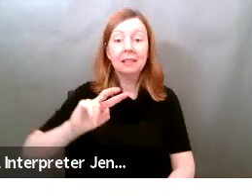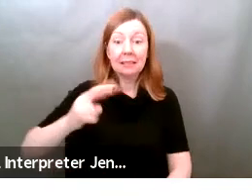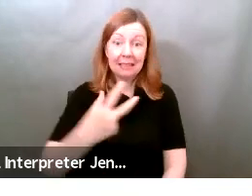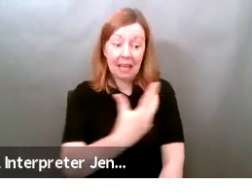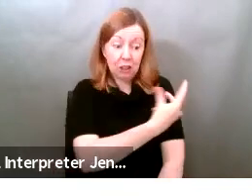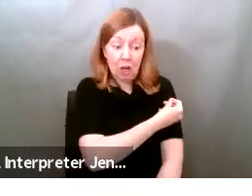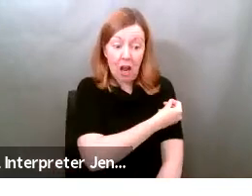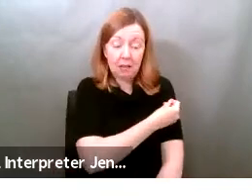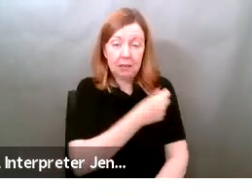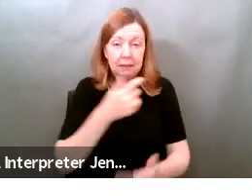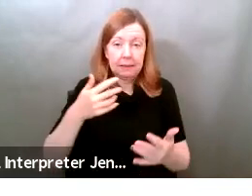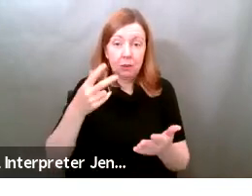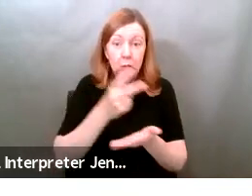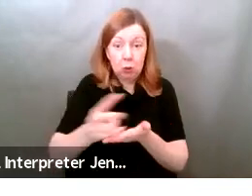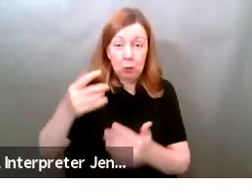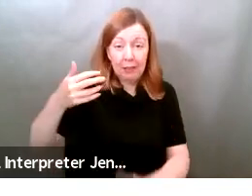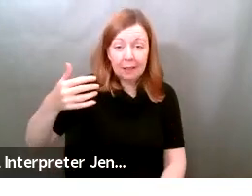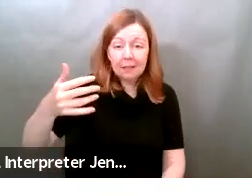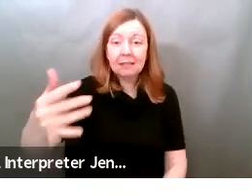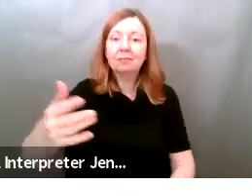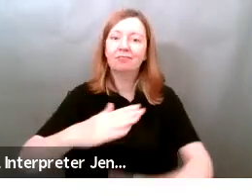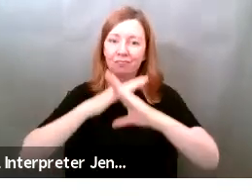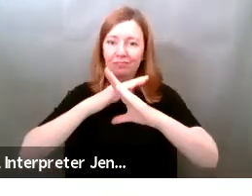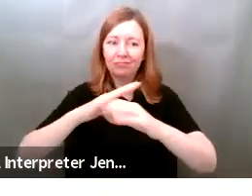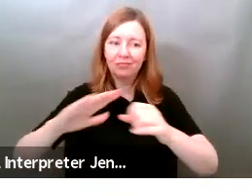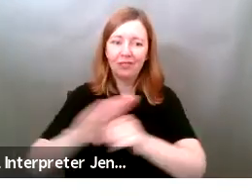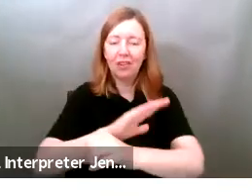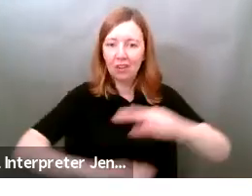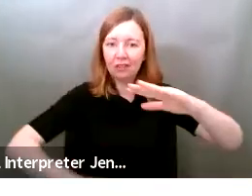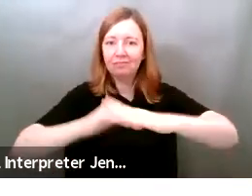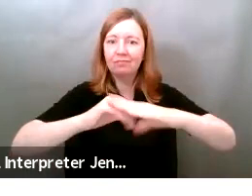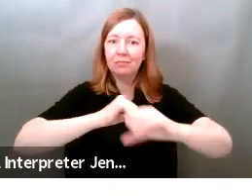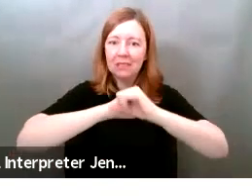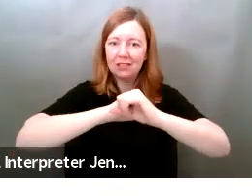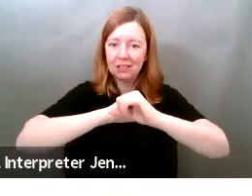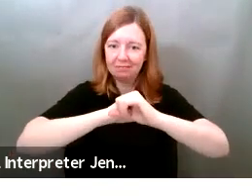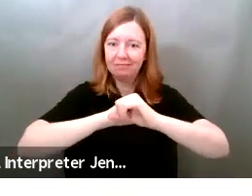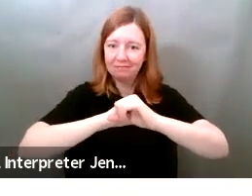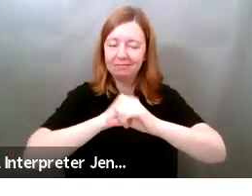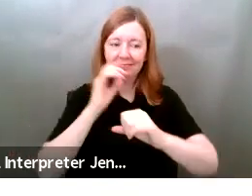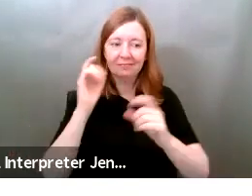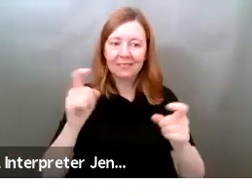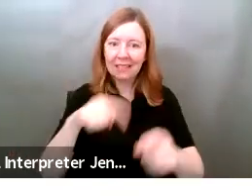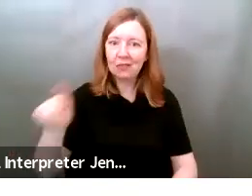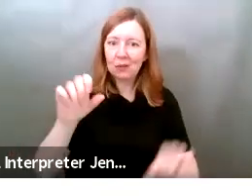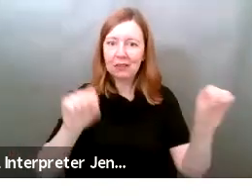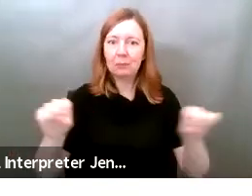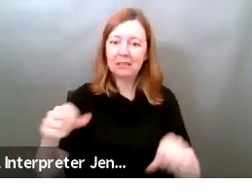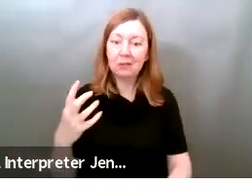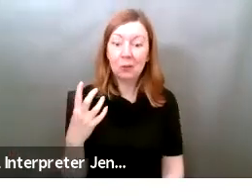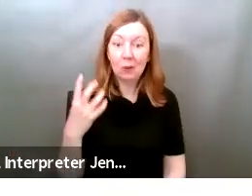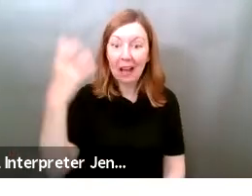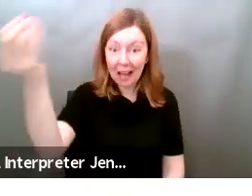shot for your body to have generated that full maximum protection that is going to give you the ability to go